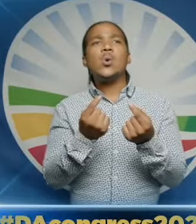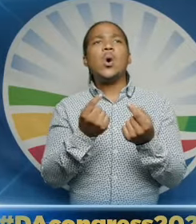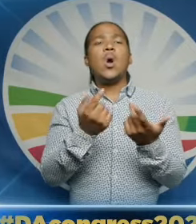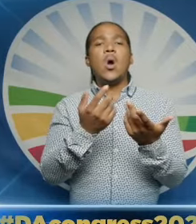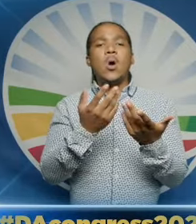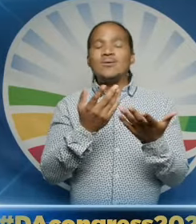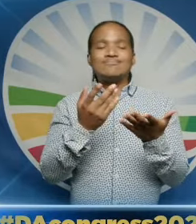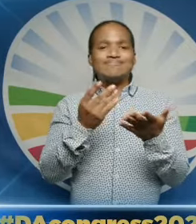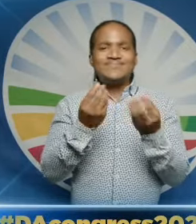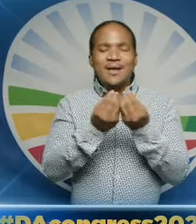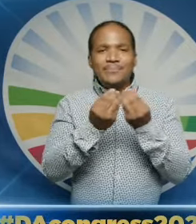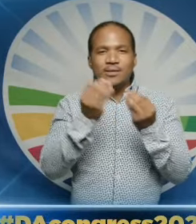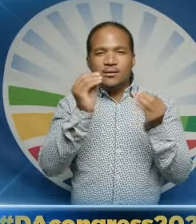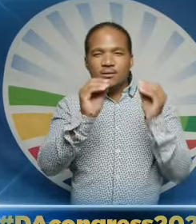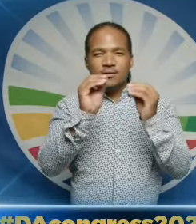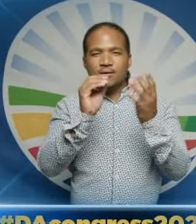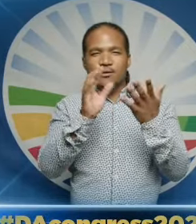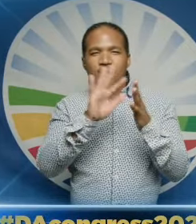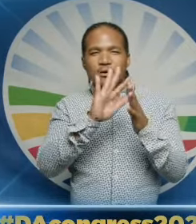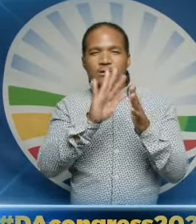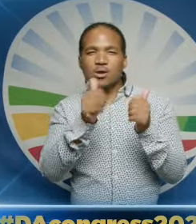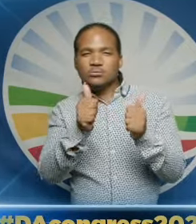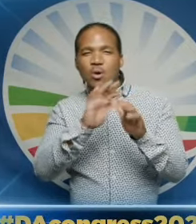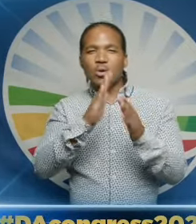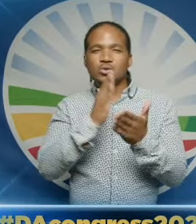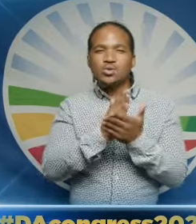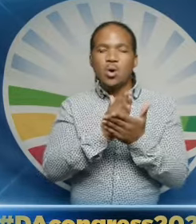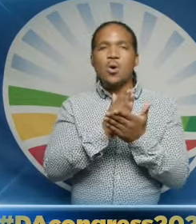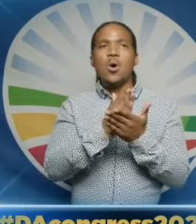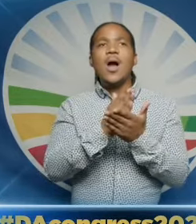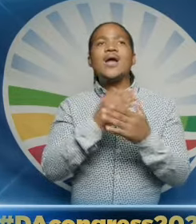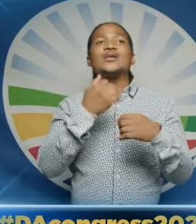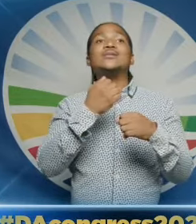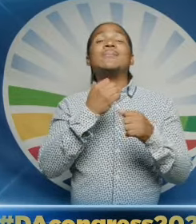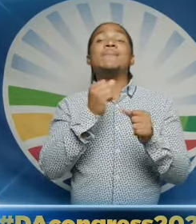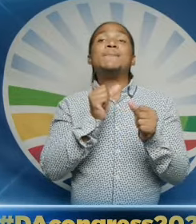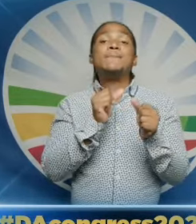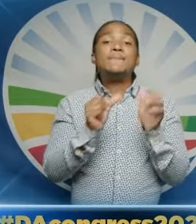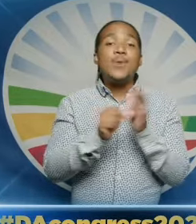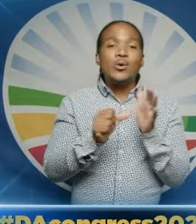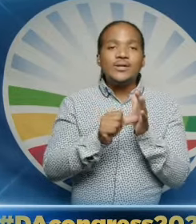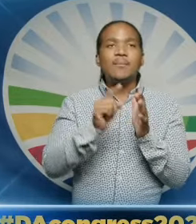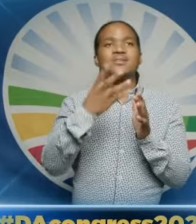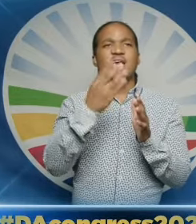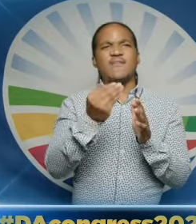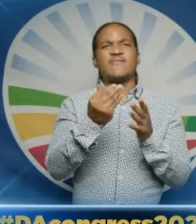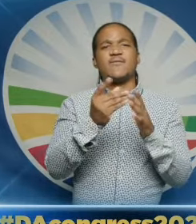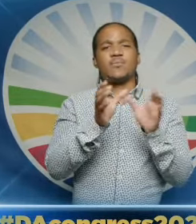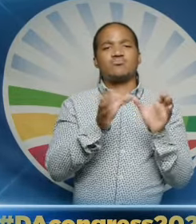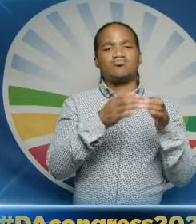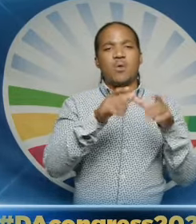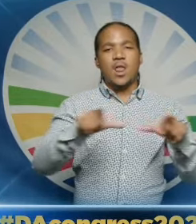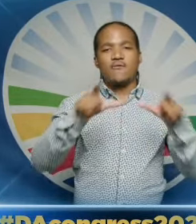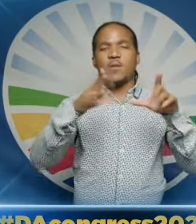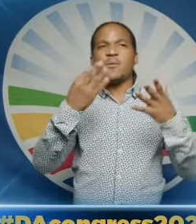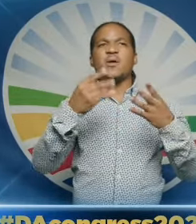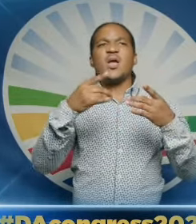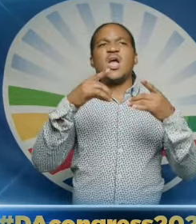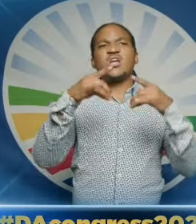in correctly, which is very important on our ranking voting. For example, we have the deputy chairperson